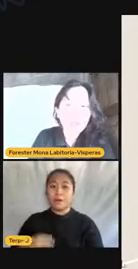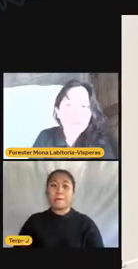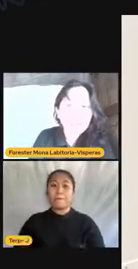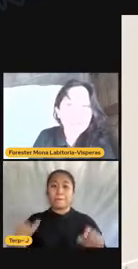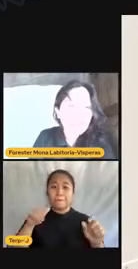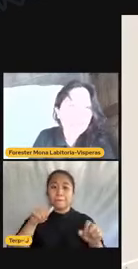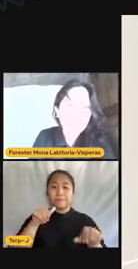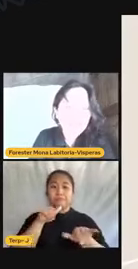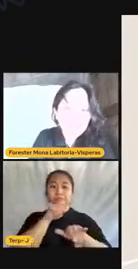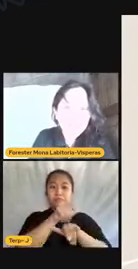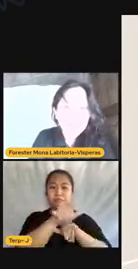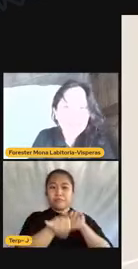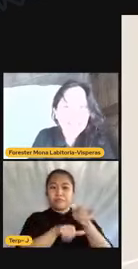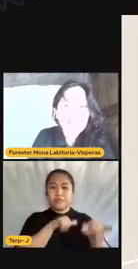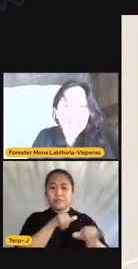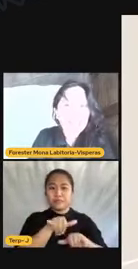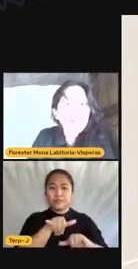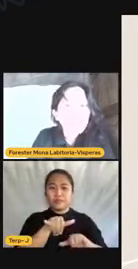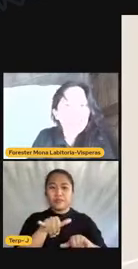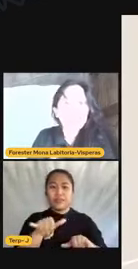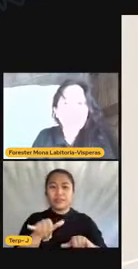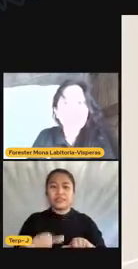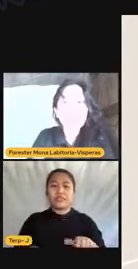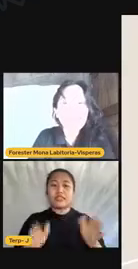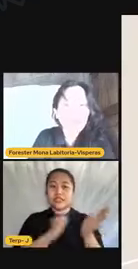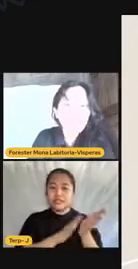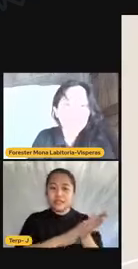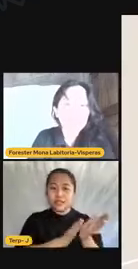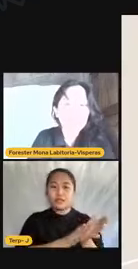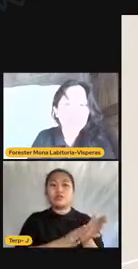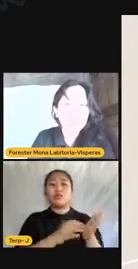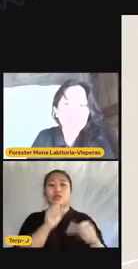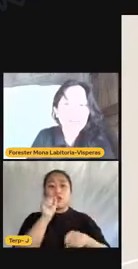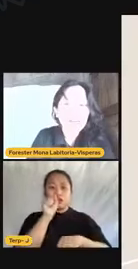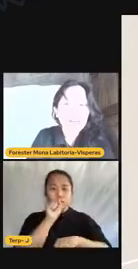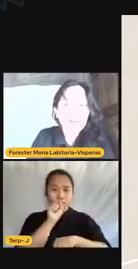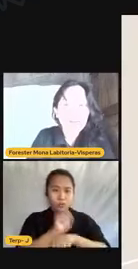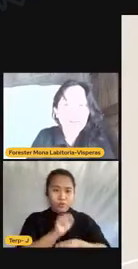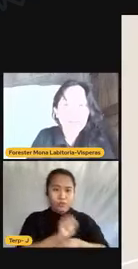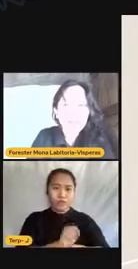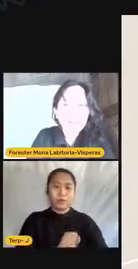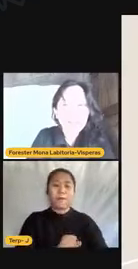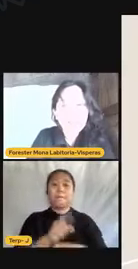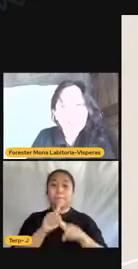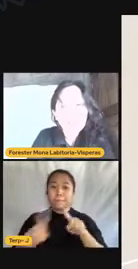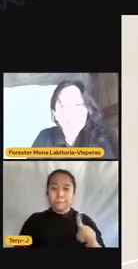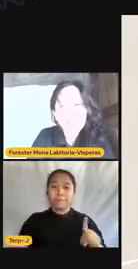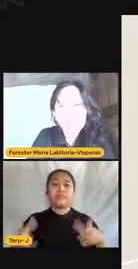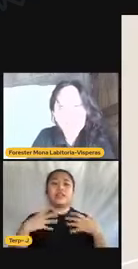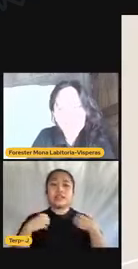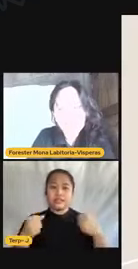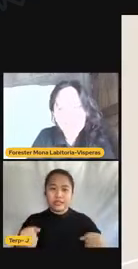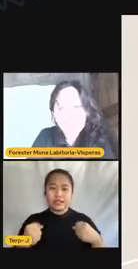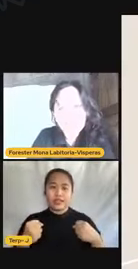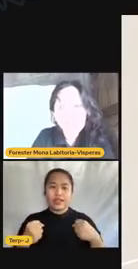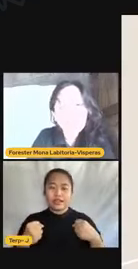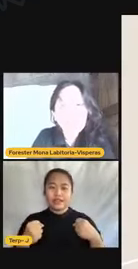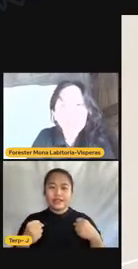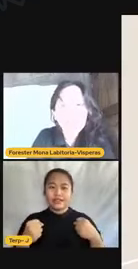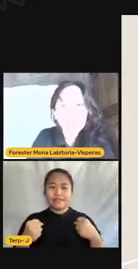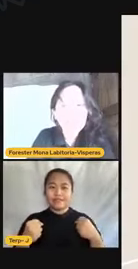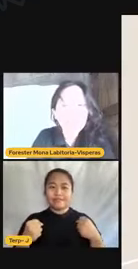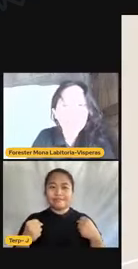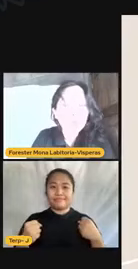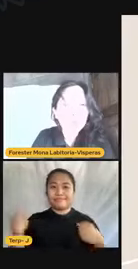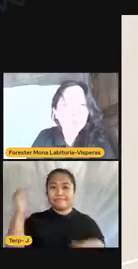over and over again sa school and work till I learned to find my voice. And I was thinking, those